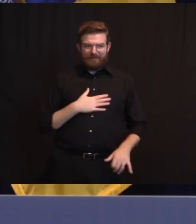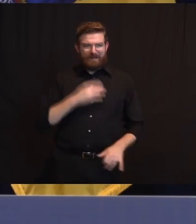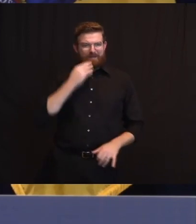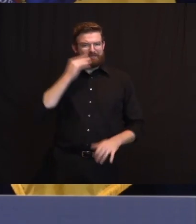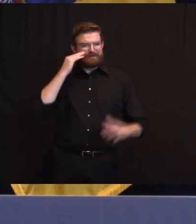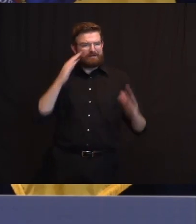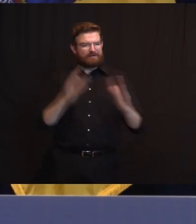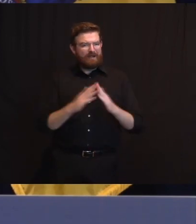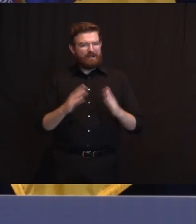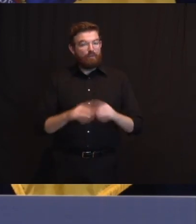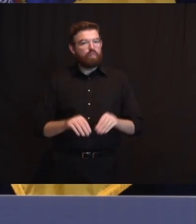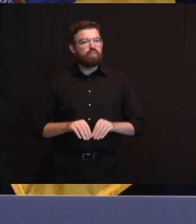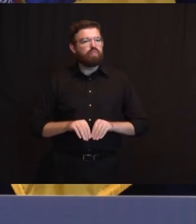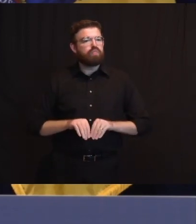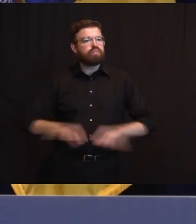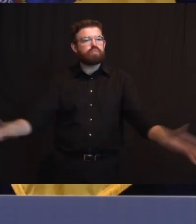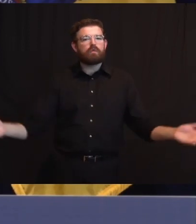of it.